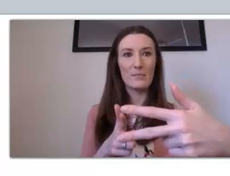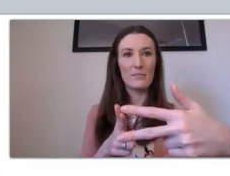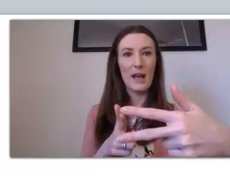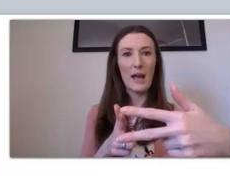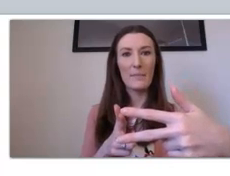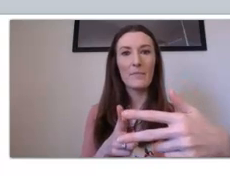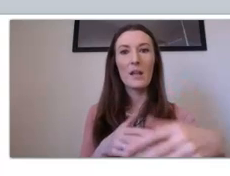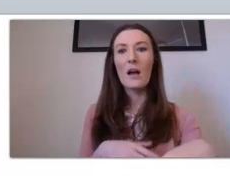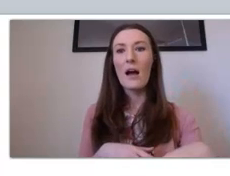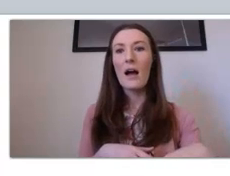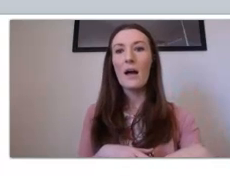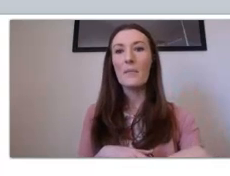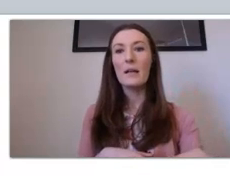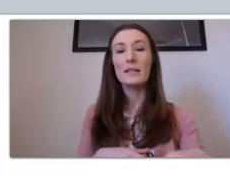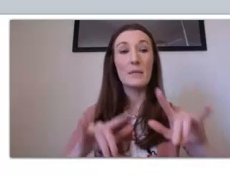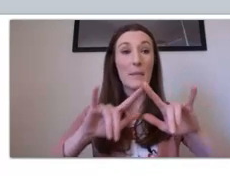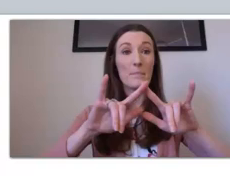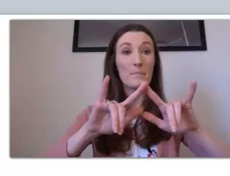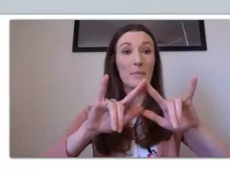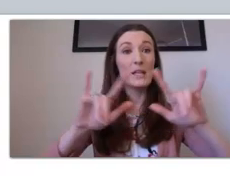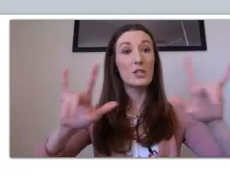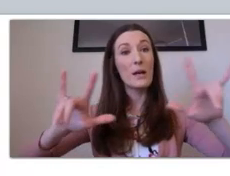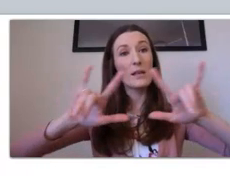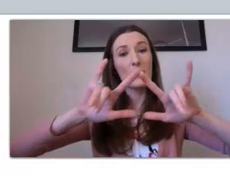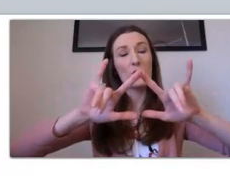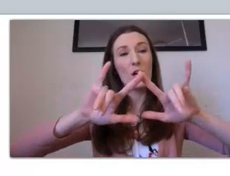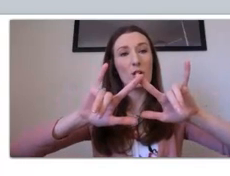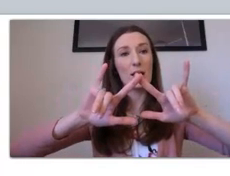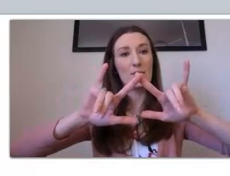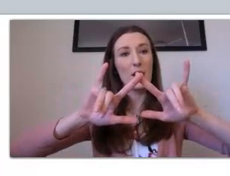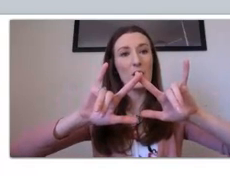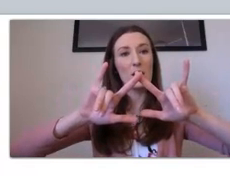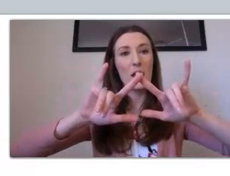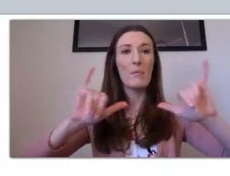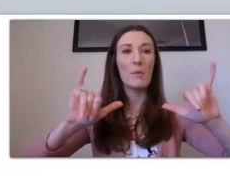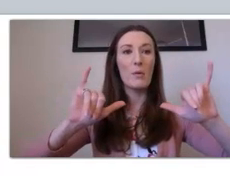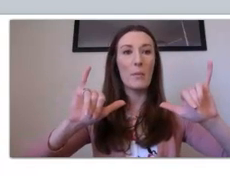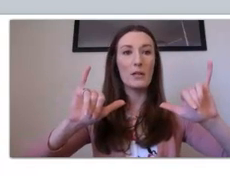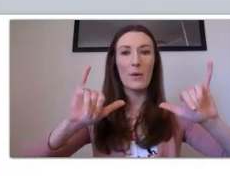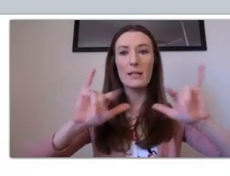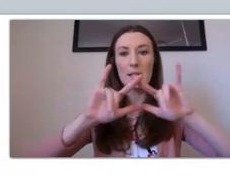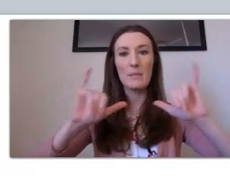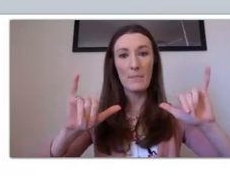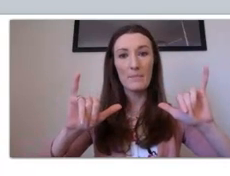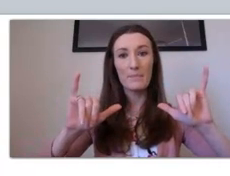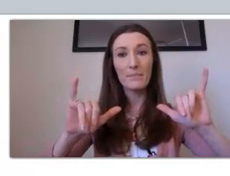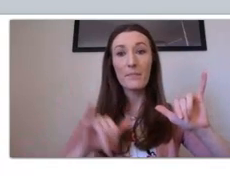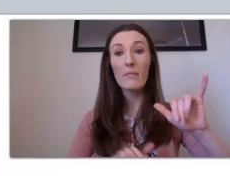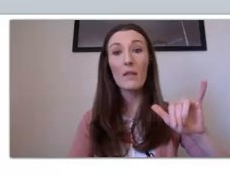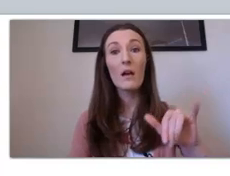sideways. Okay. Same time. Is two I love yous, cross your index fingers, and we'll pull them apart twice, same